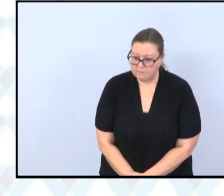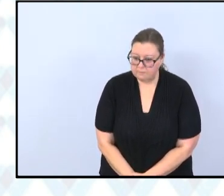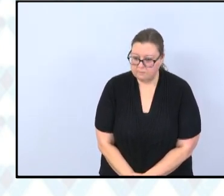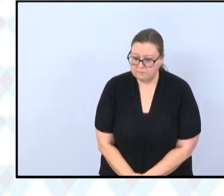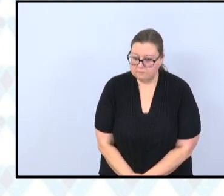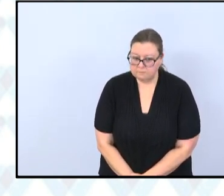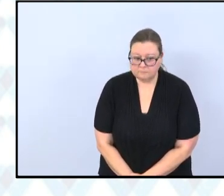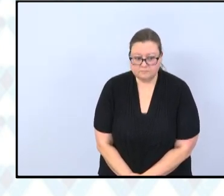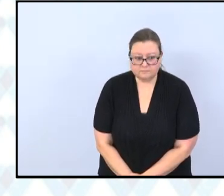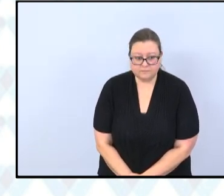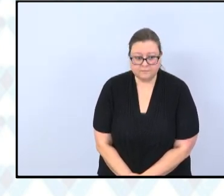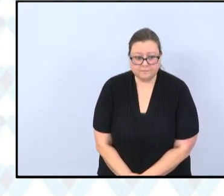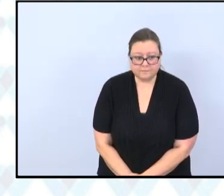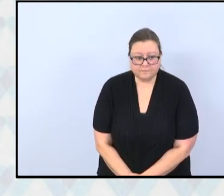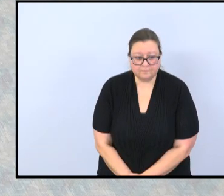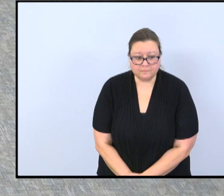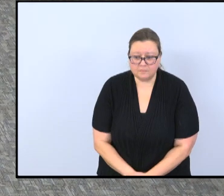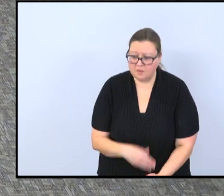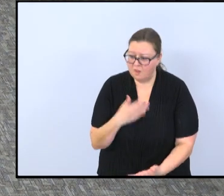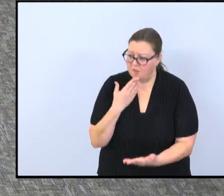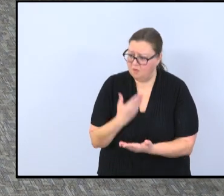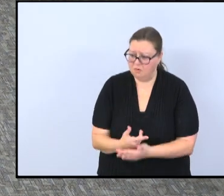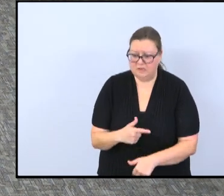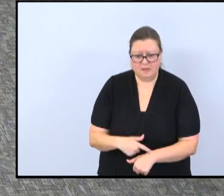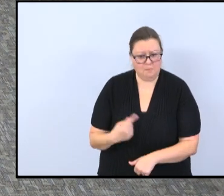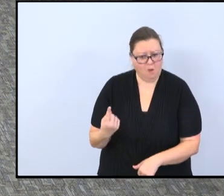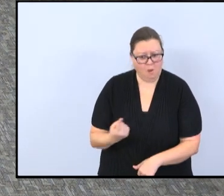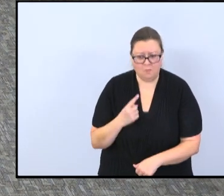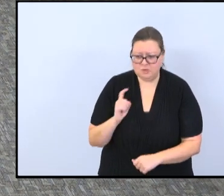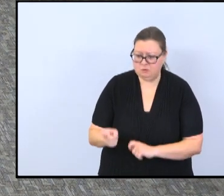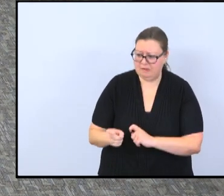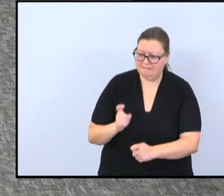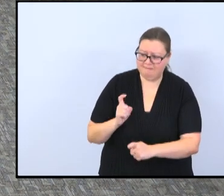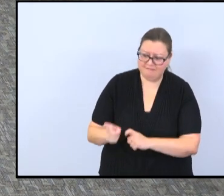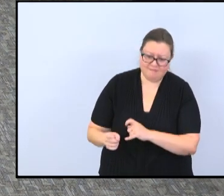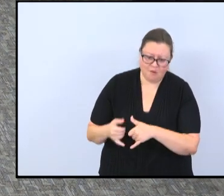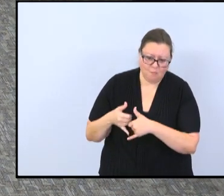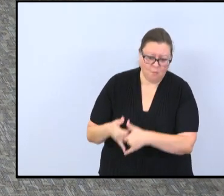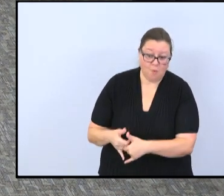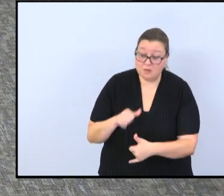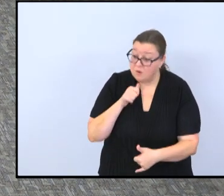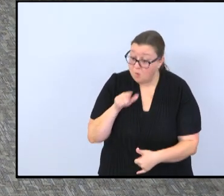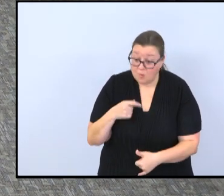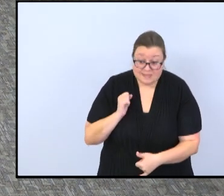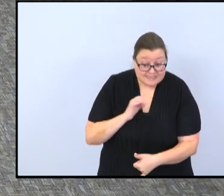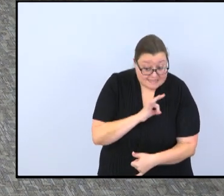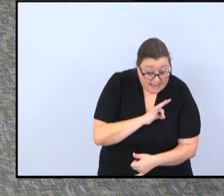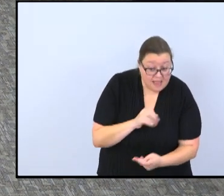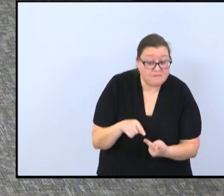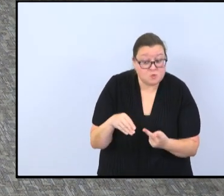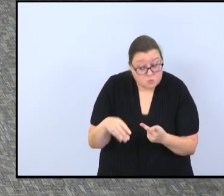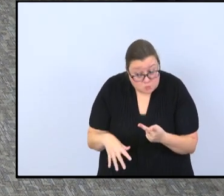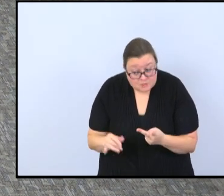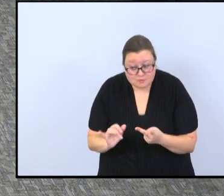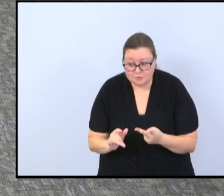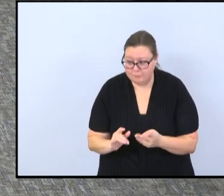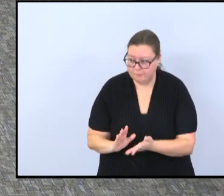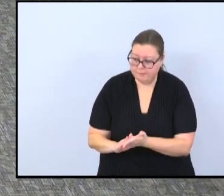Always a good time getting to give awards to not only staff, but to students. It always